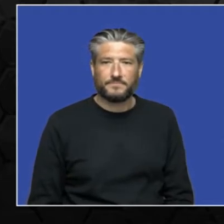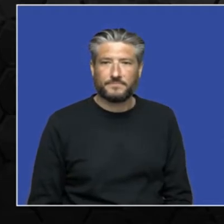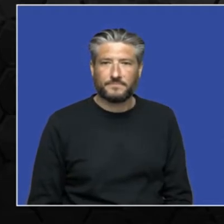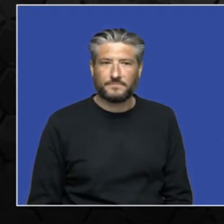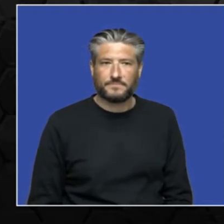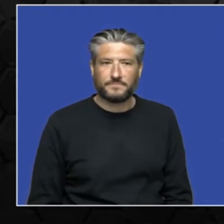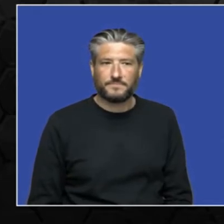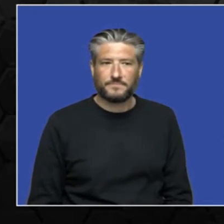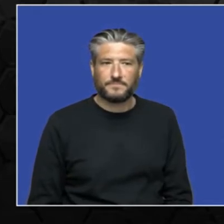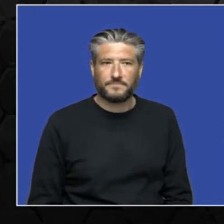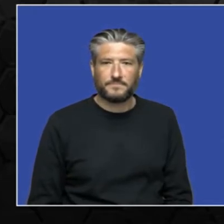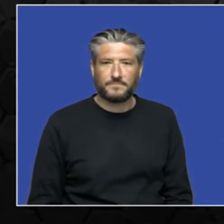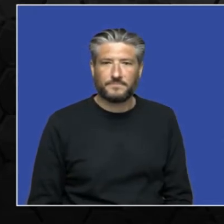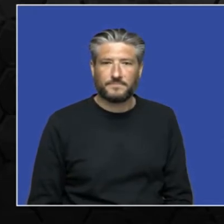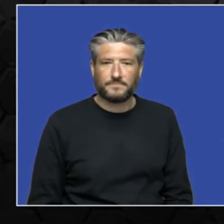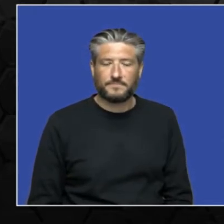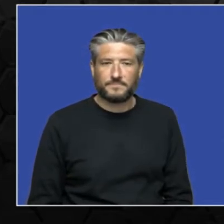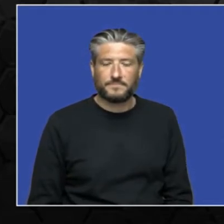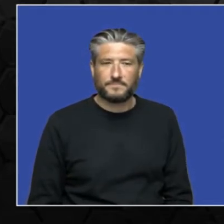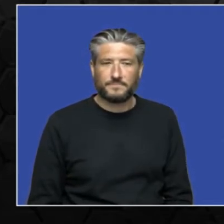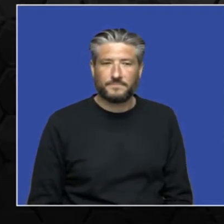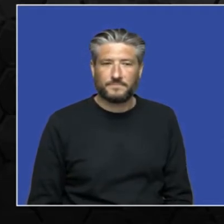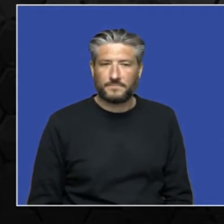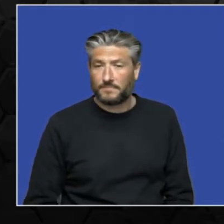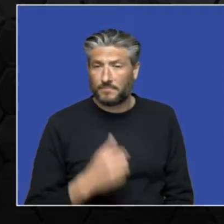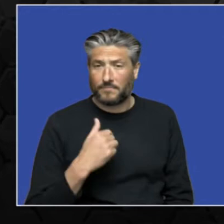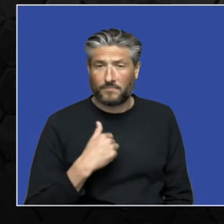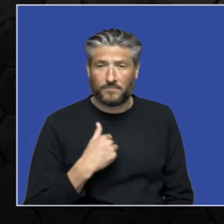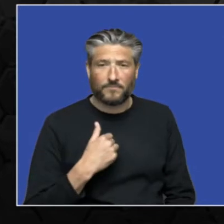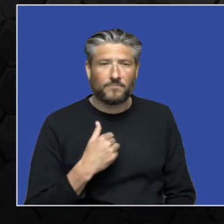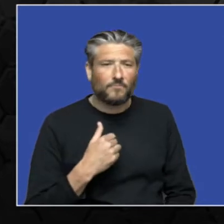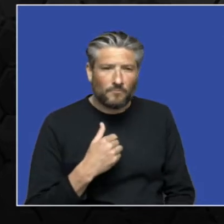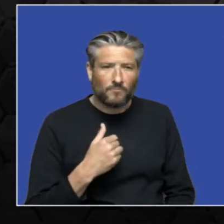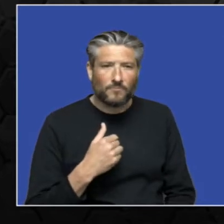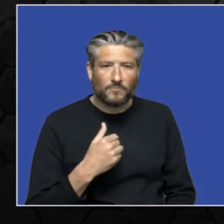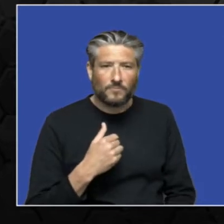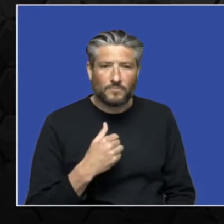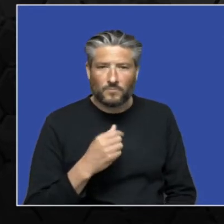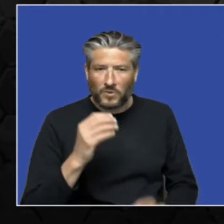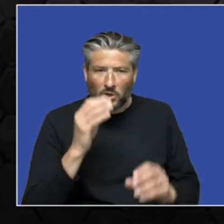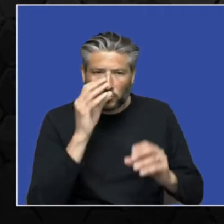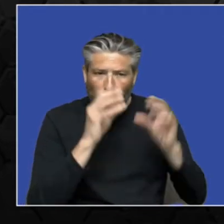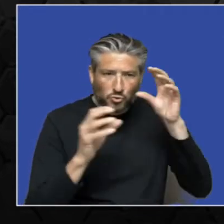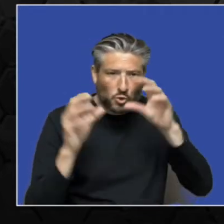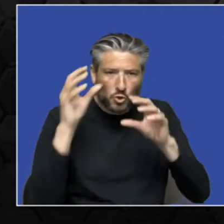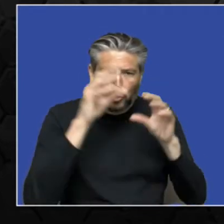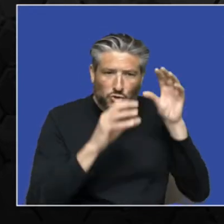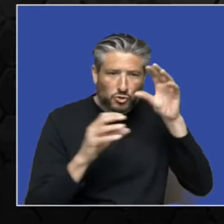And so I'll go ahead and search for the some image of a knife